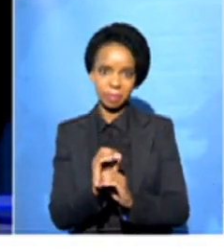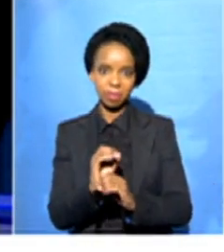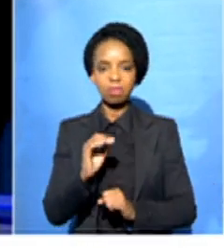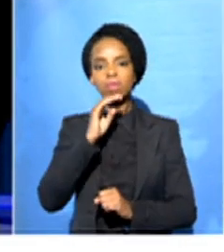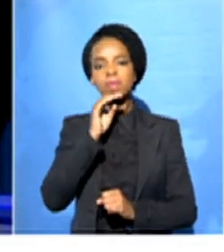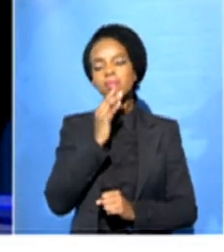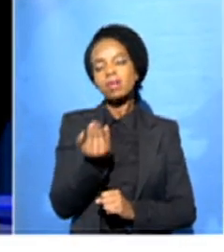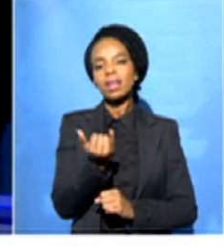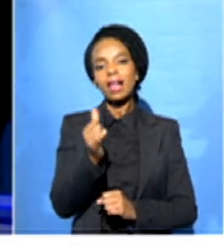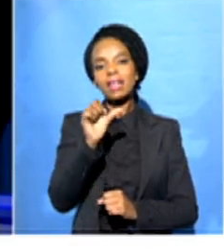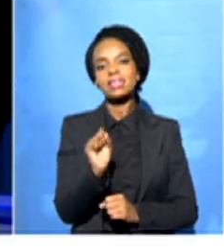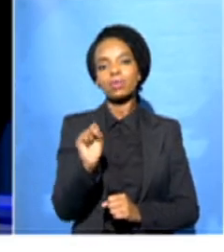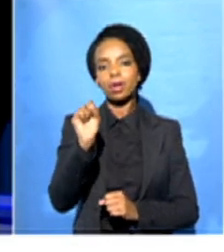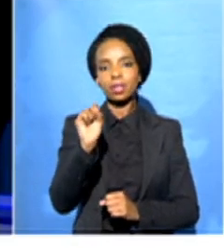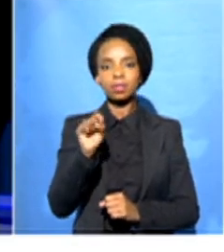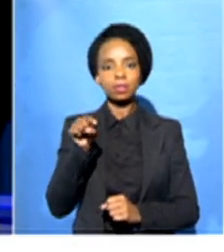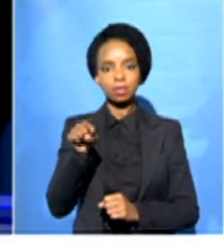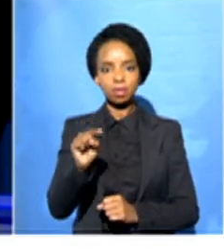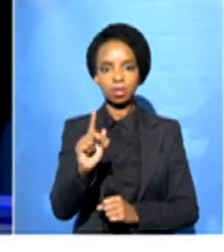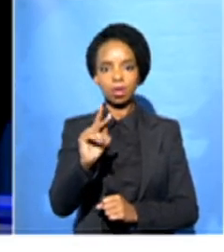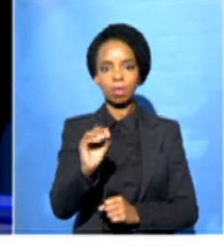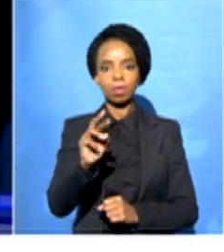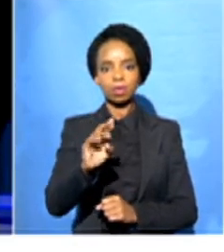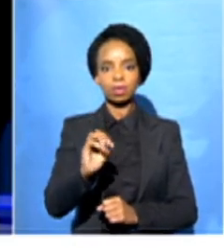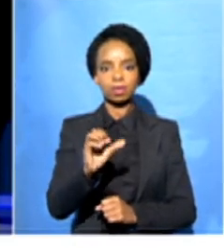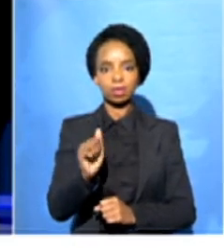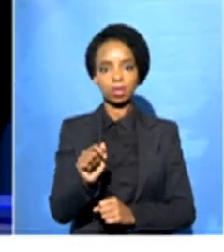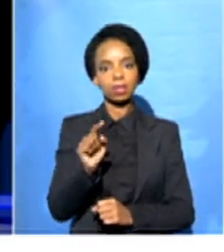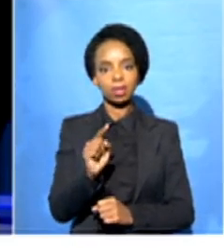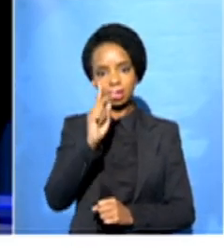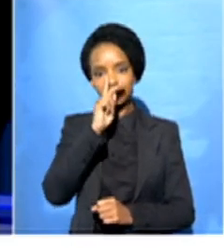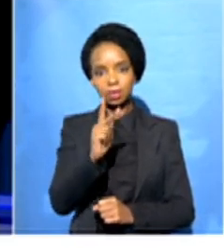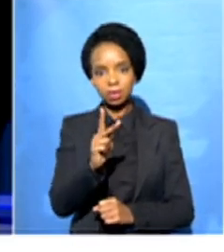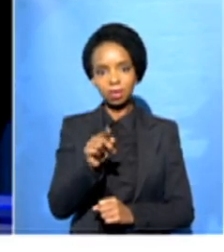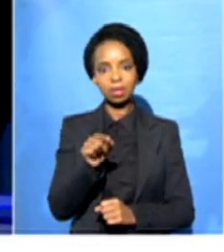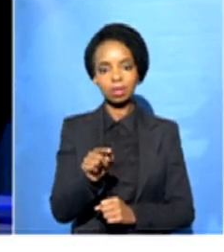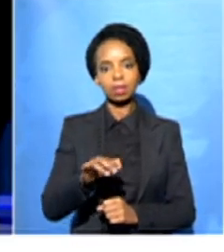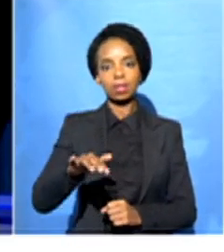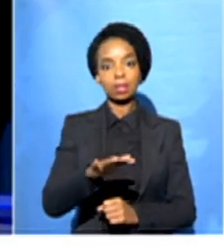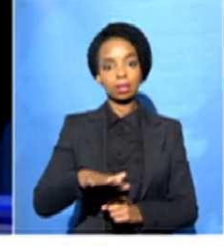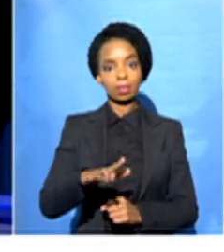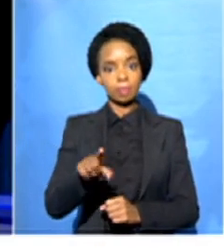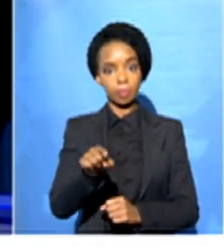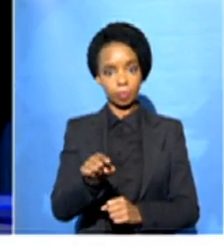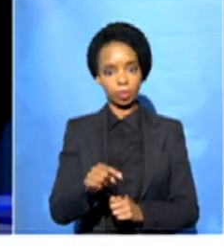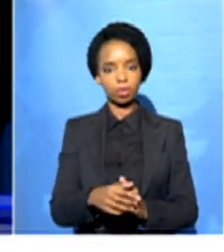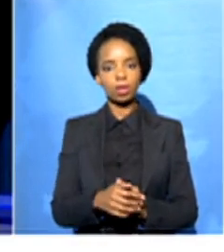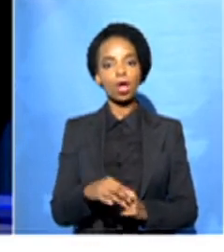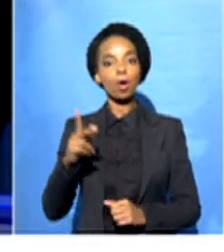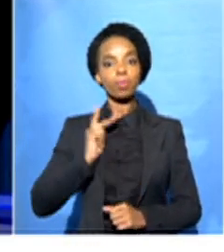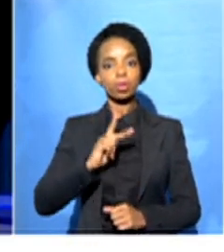South Korea, you were referring to the international scene. I mean, there is that picture of the president of South